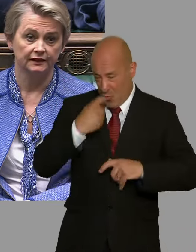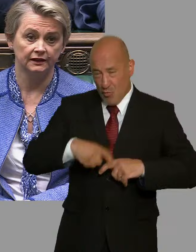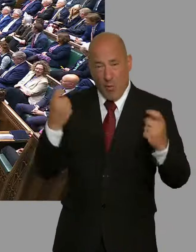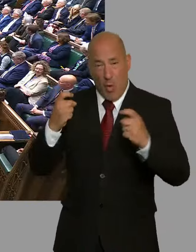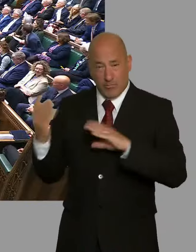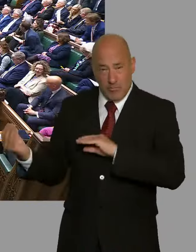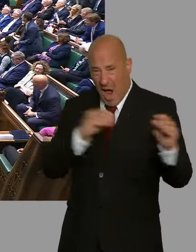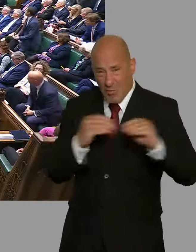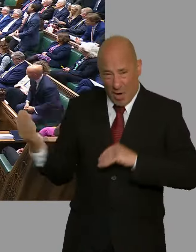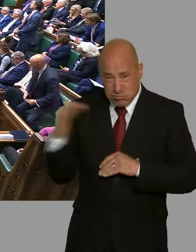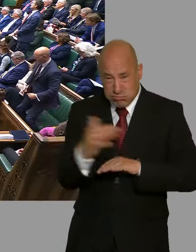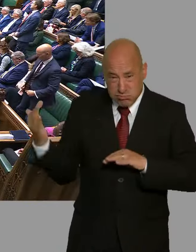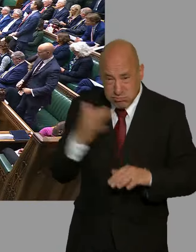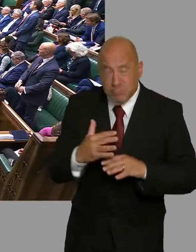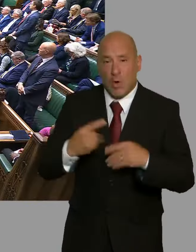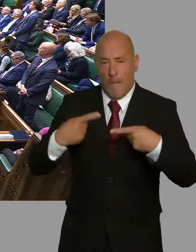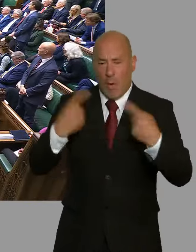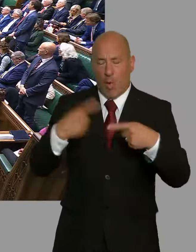it.